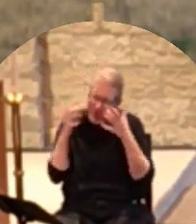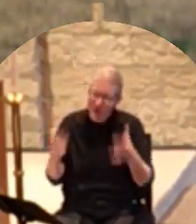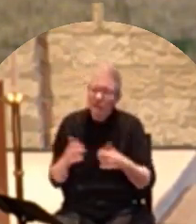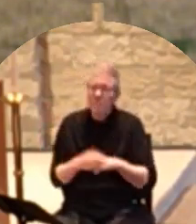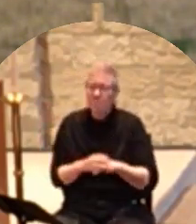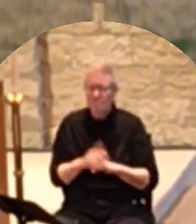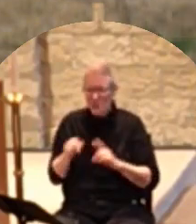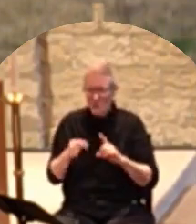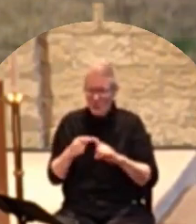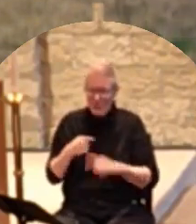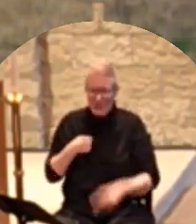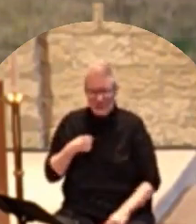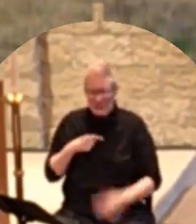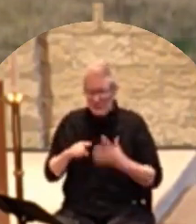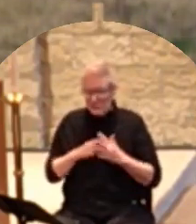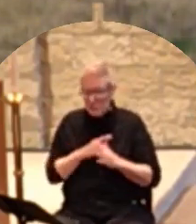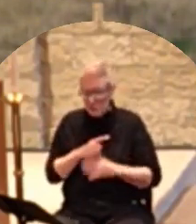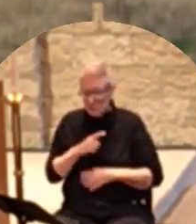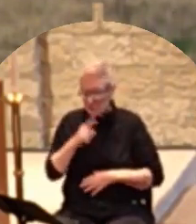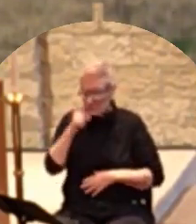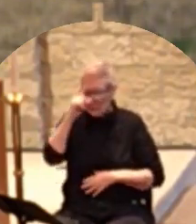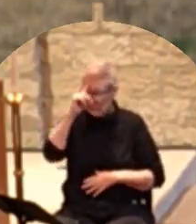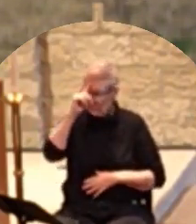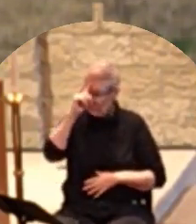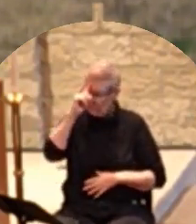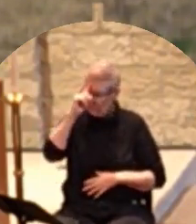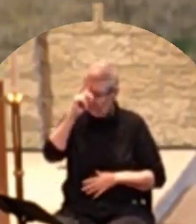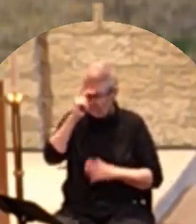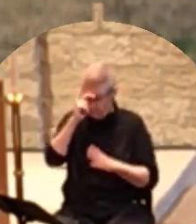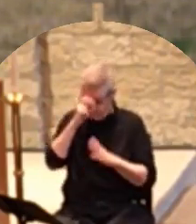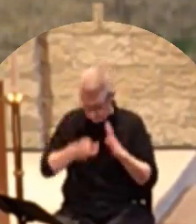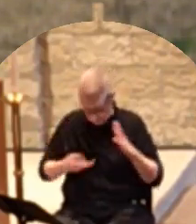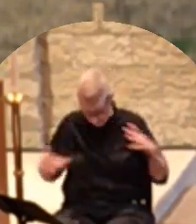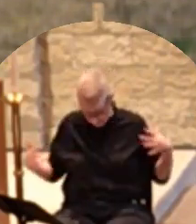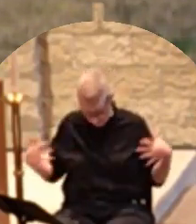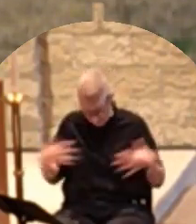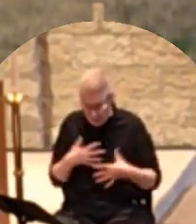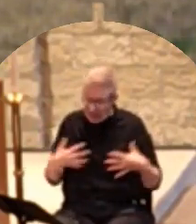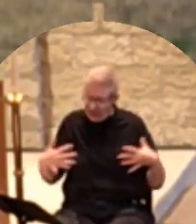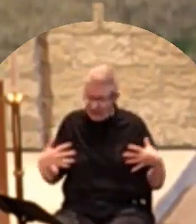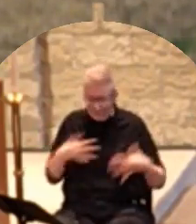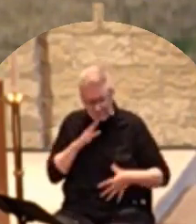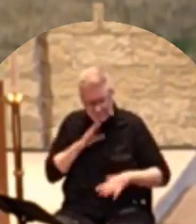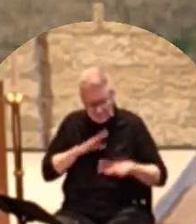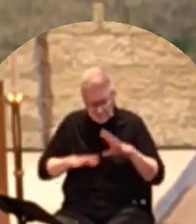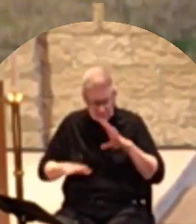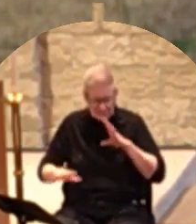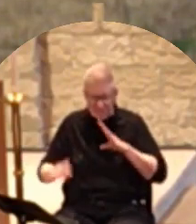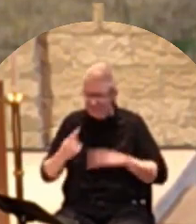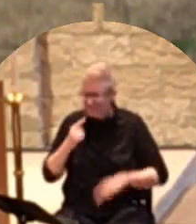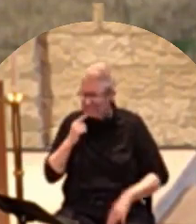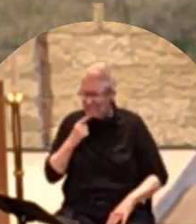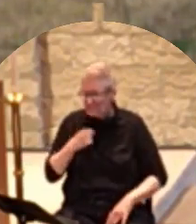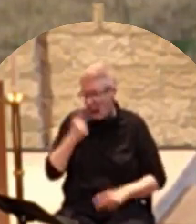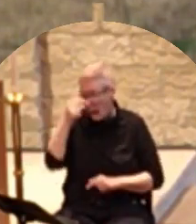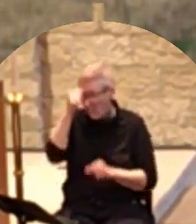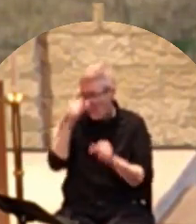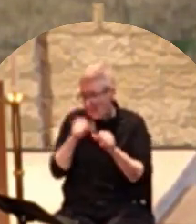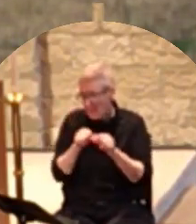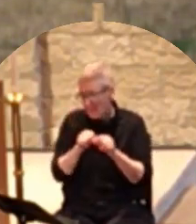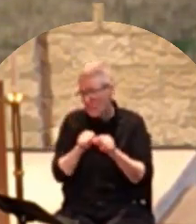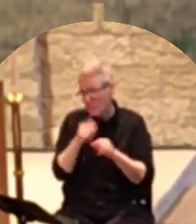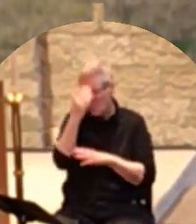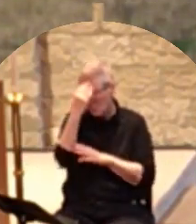dark rabbit hole of fear and discouragement is something of the teachings of Mr. Eric Butterworth,